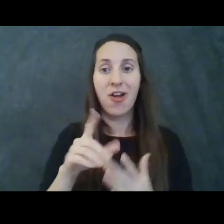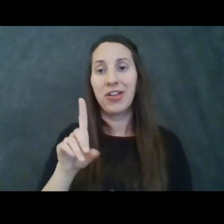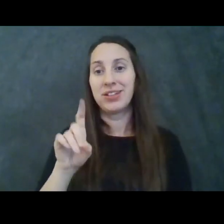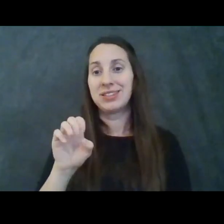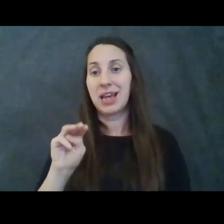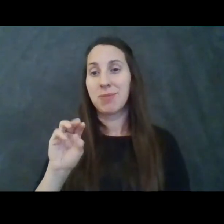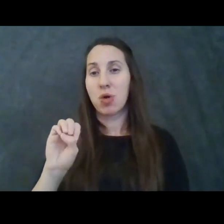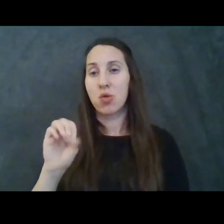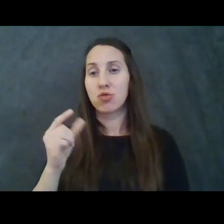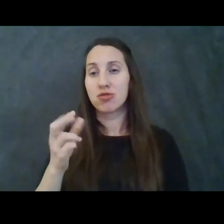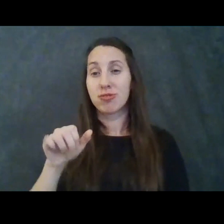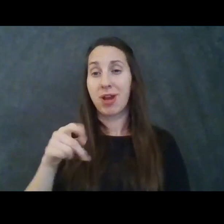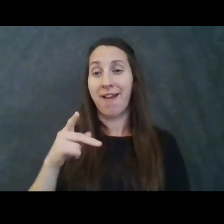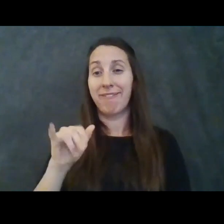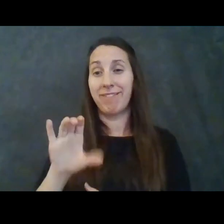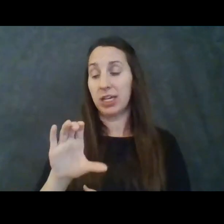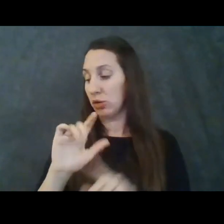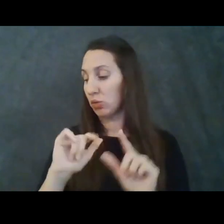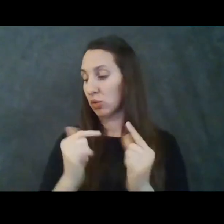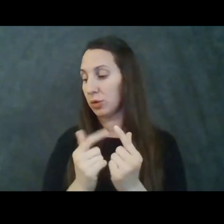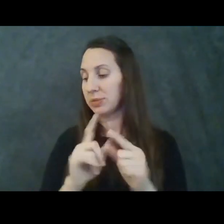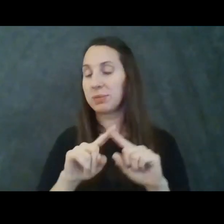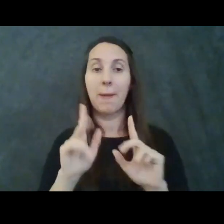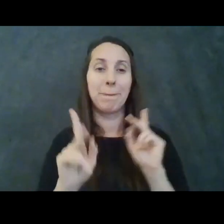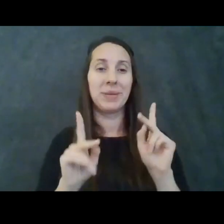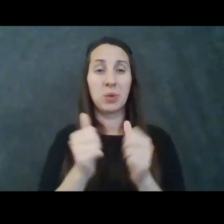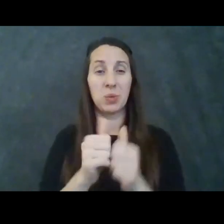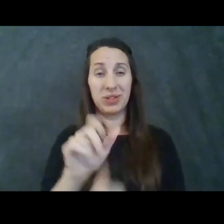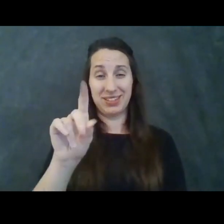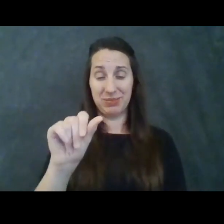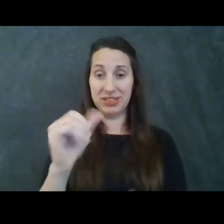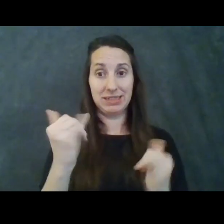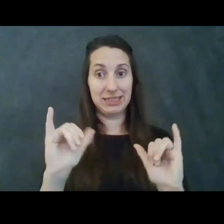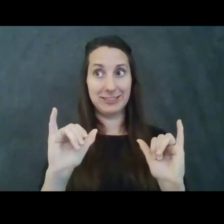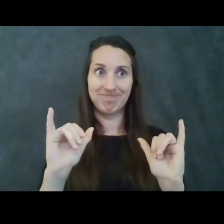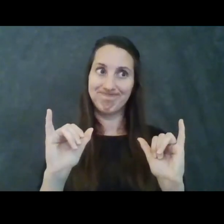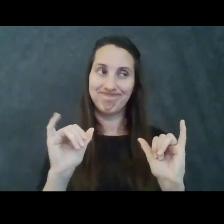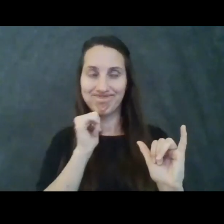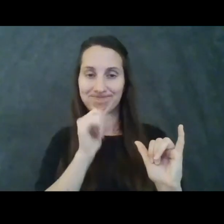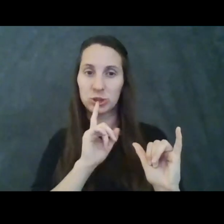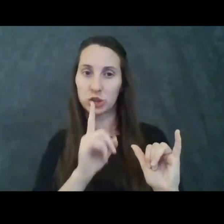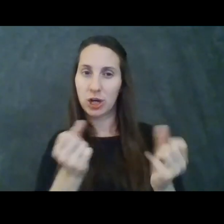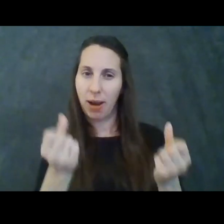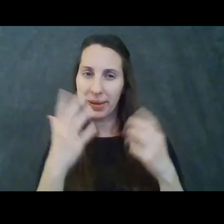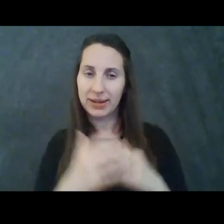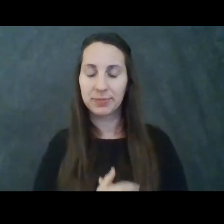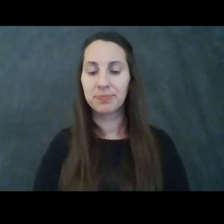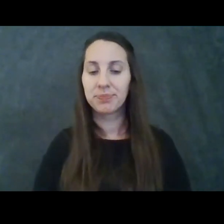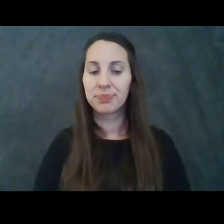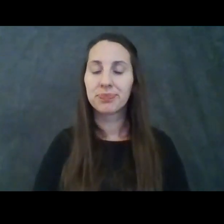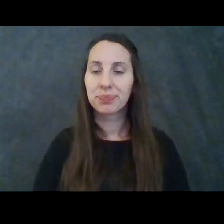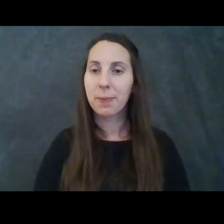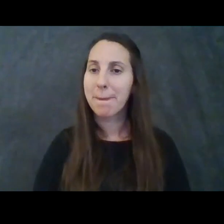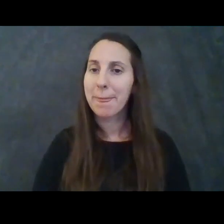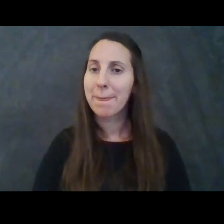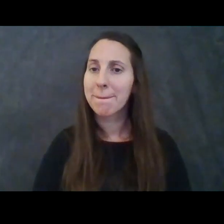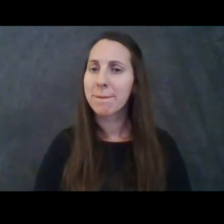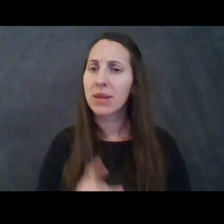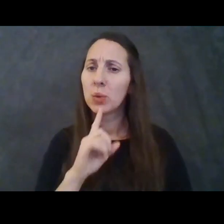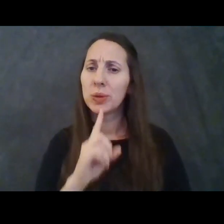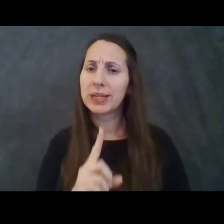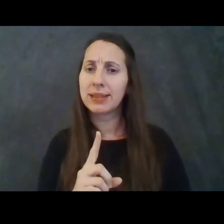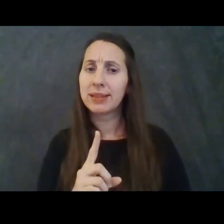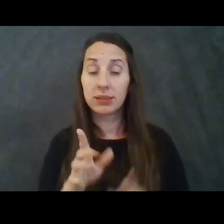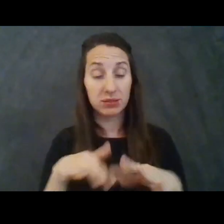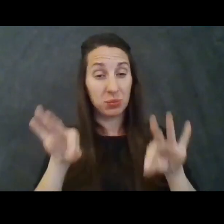about people with disabilities. Secondly, I was heartened by the importance of healthcare